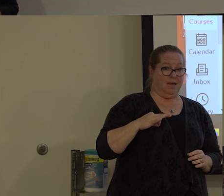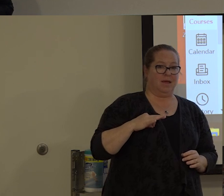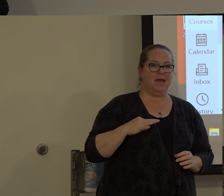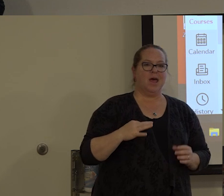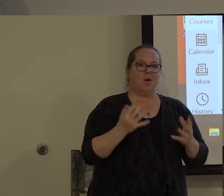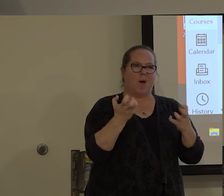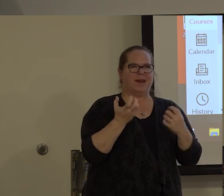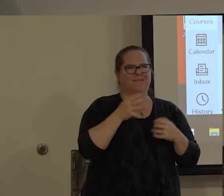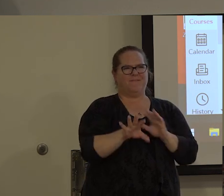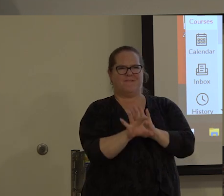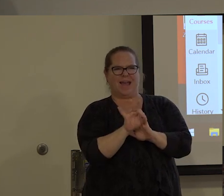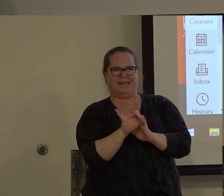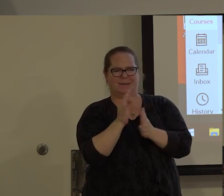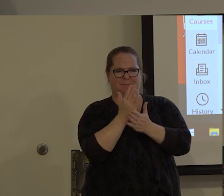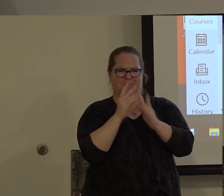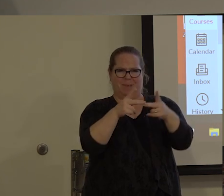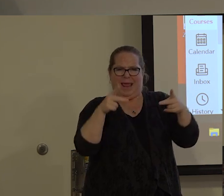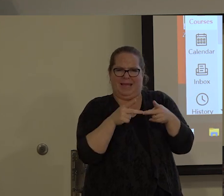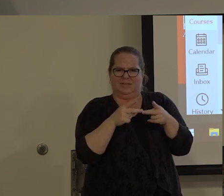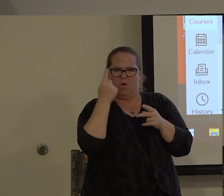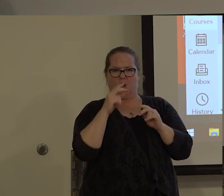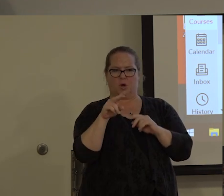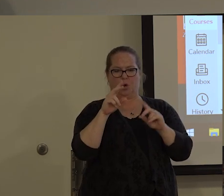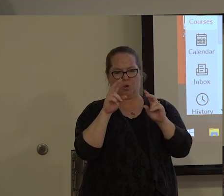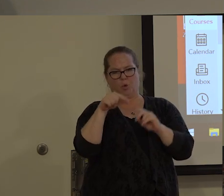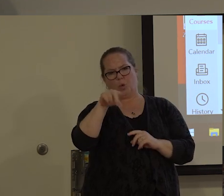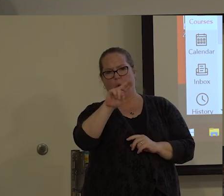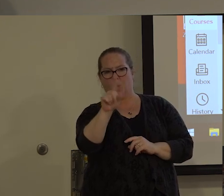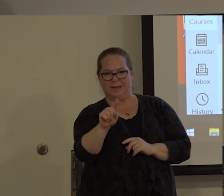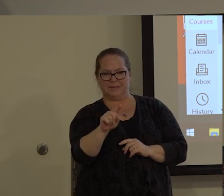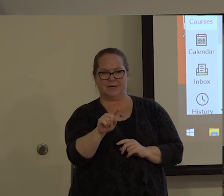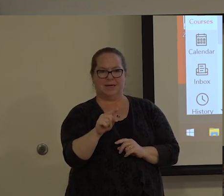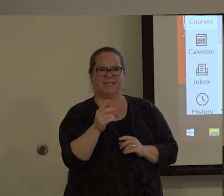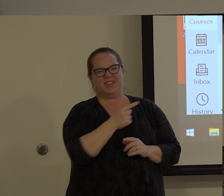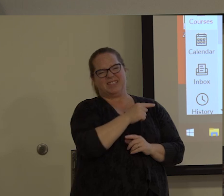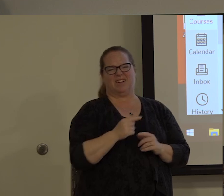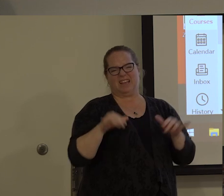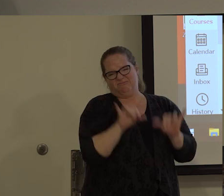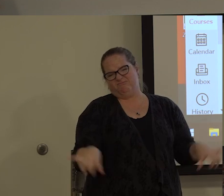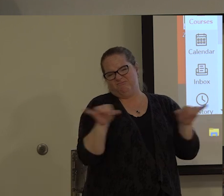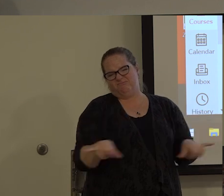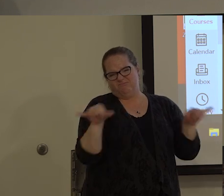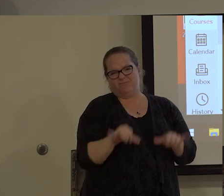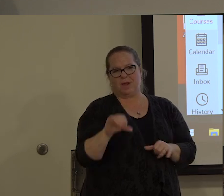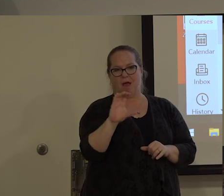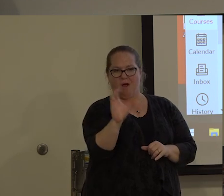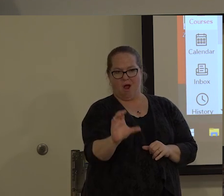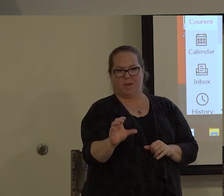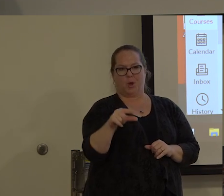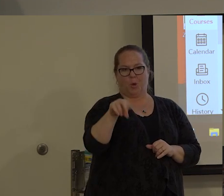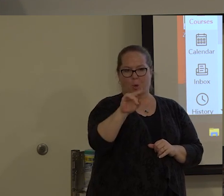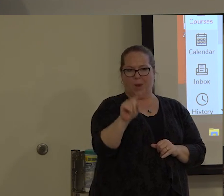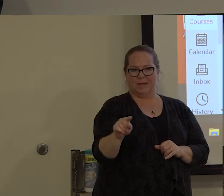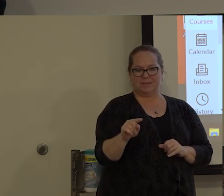unique ways to present some of these quizzes. So instead of our sort of standard Carbon quiz, we're playing